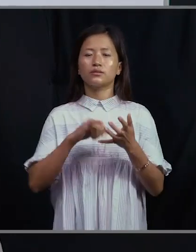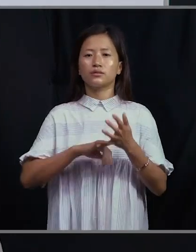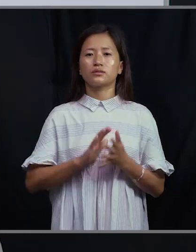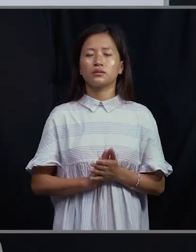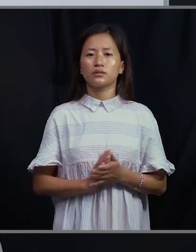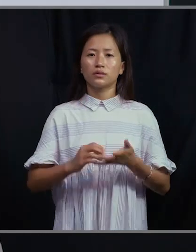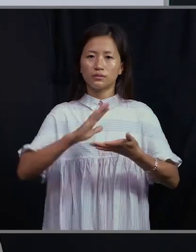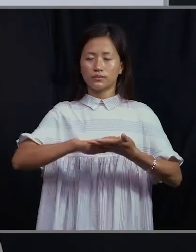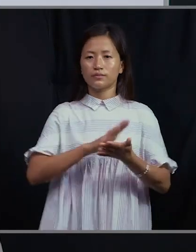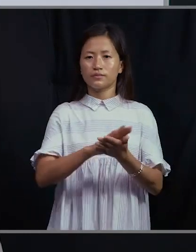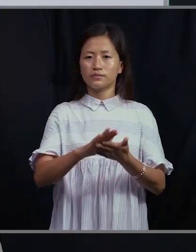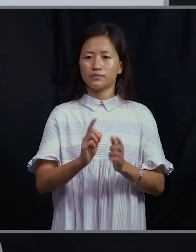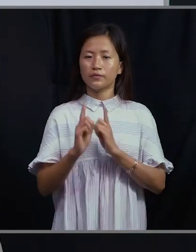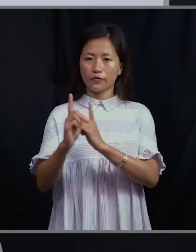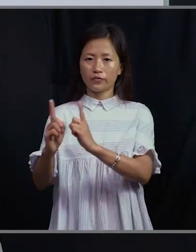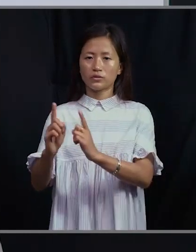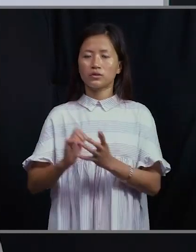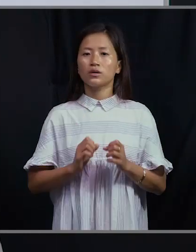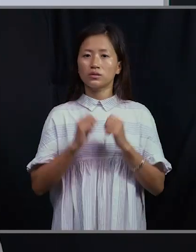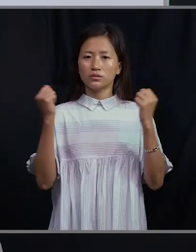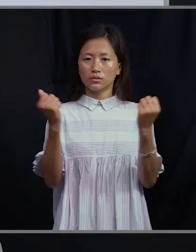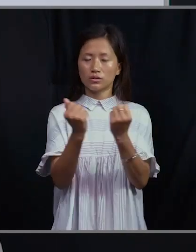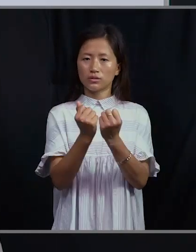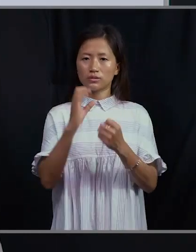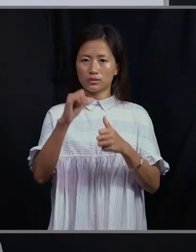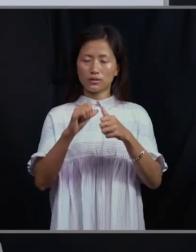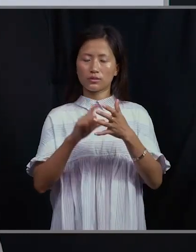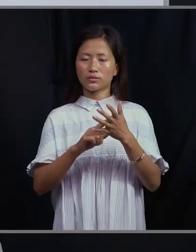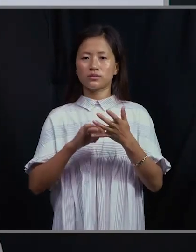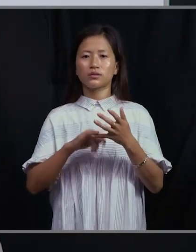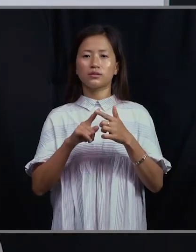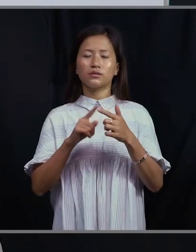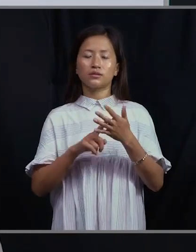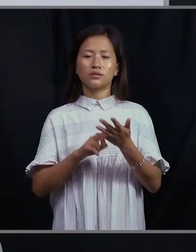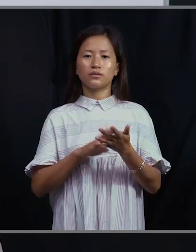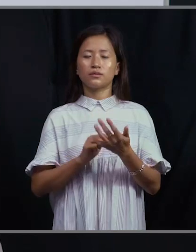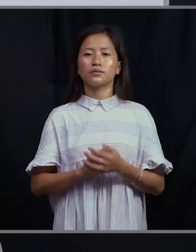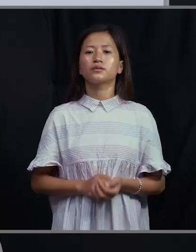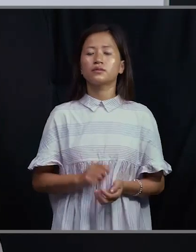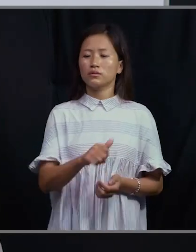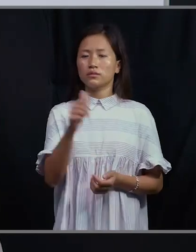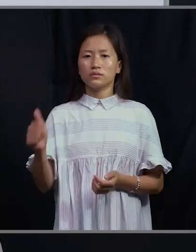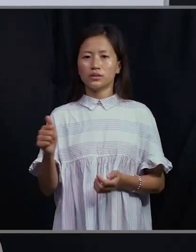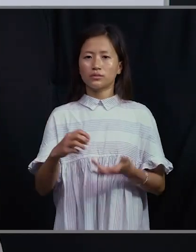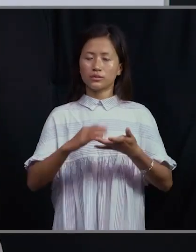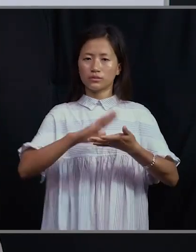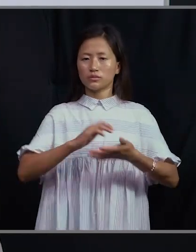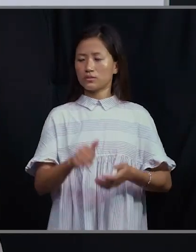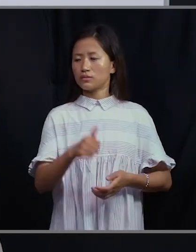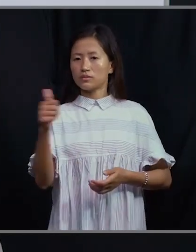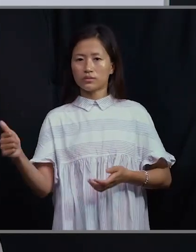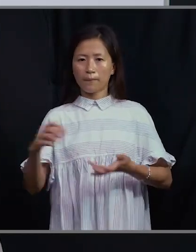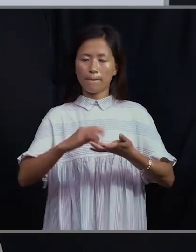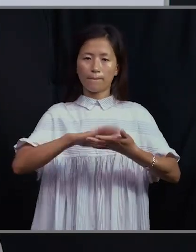the marriage has been done, followed by some social customs, okay, which may vary from one marriage to the other marriage.